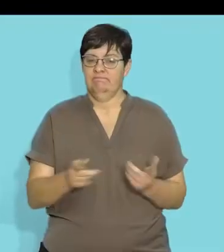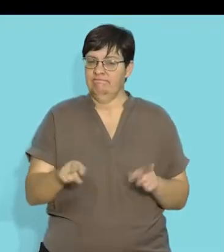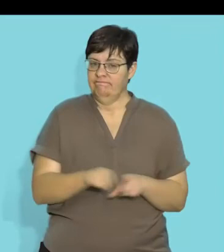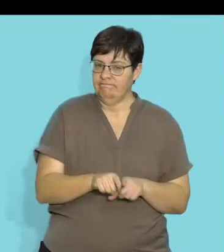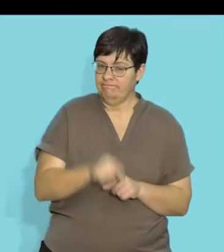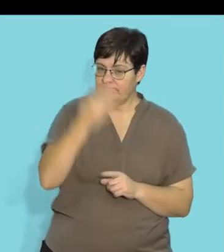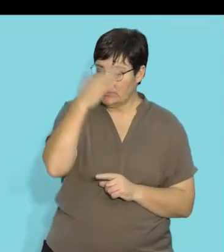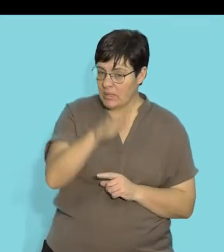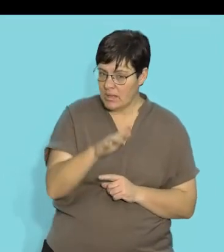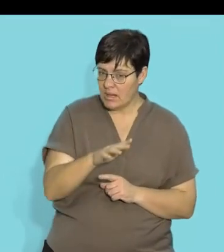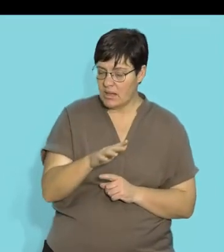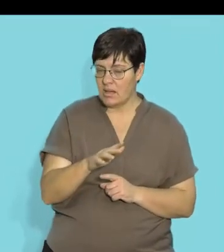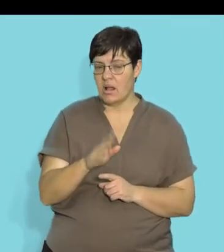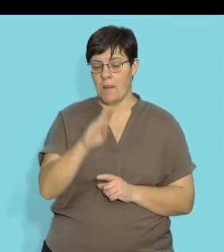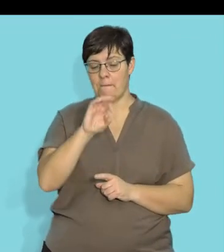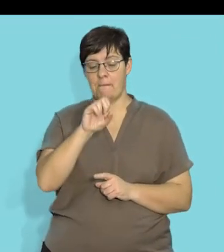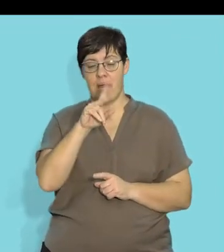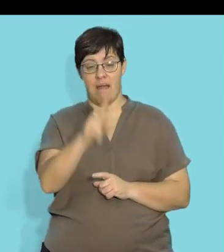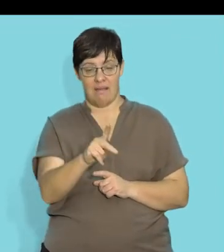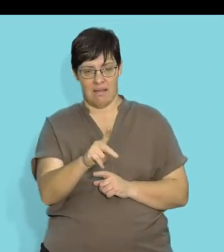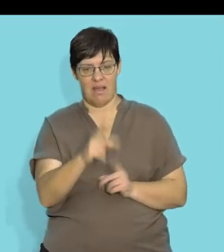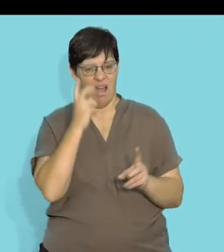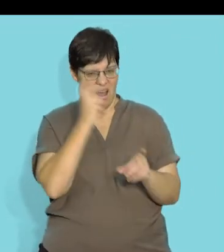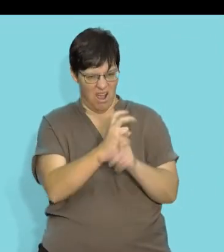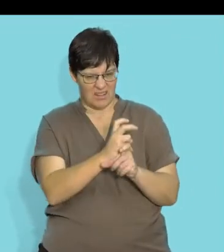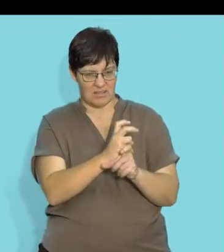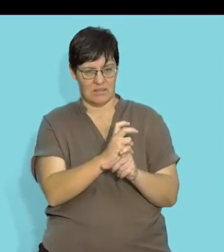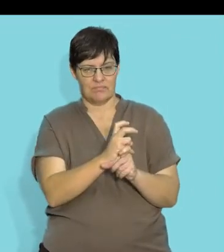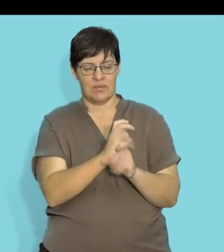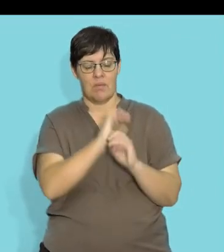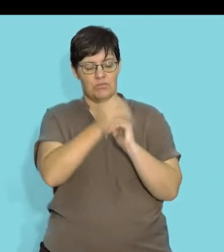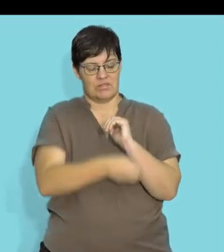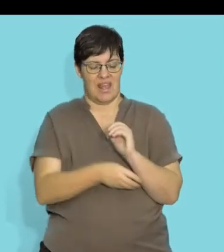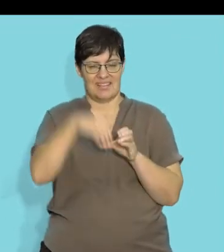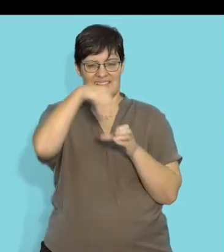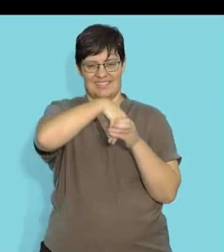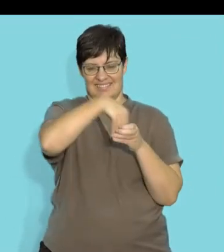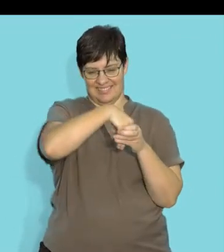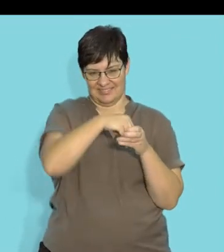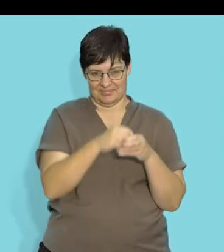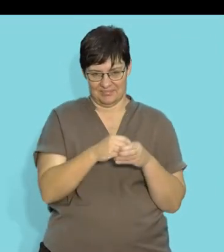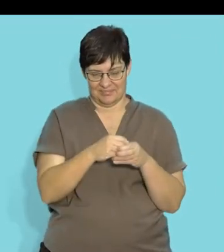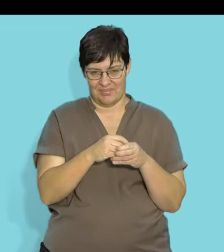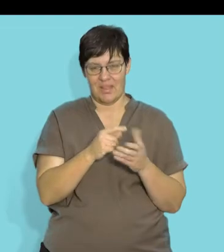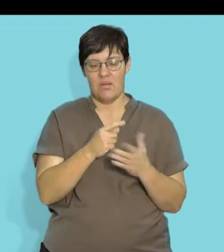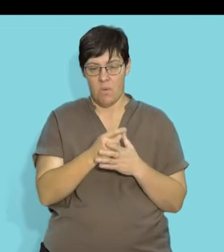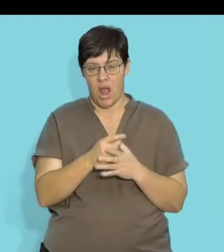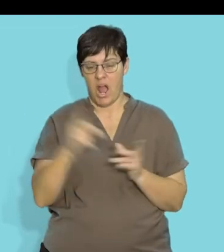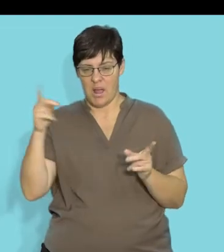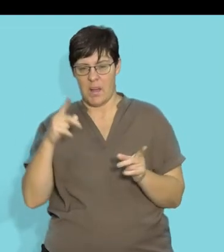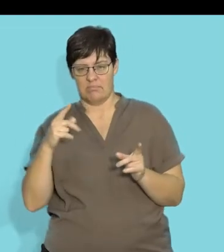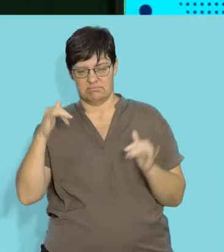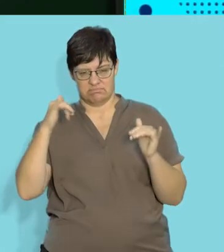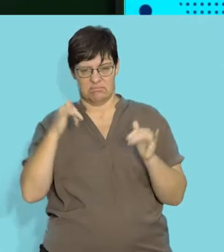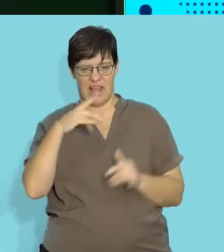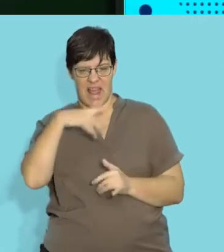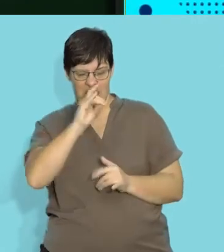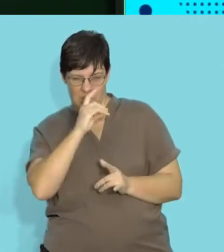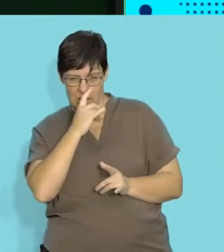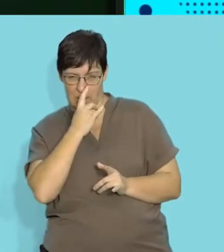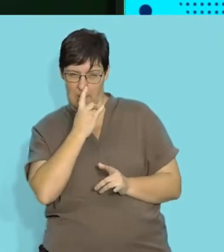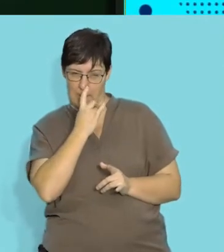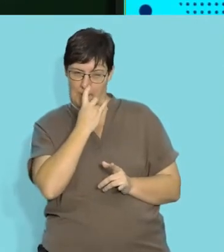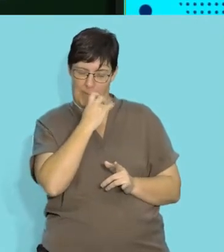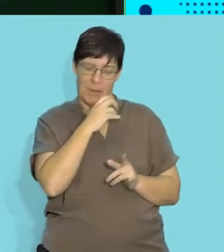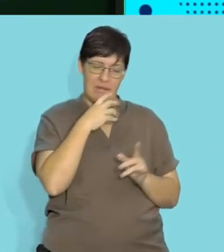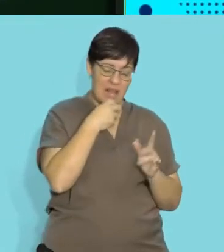know that the hard outer bark often forms a protective layer against some of the larger herbivores that can often